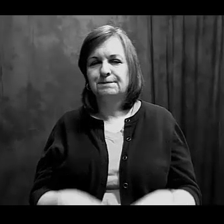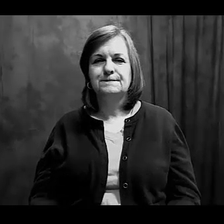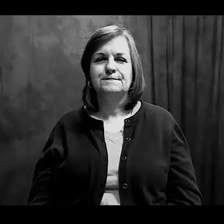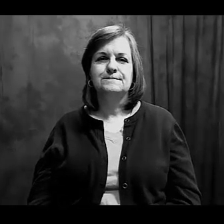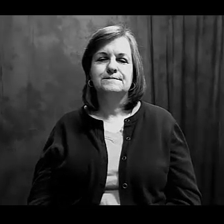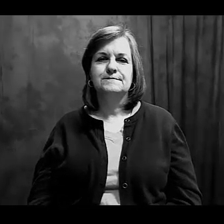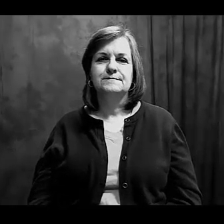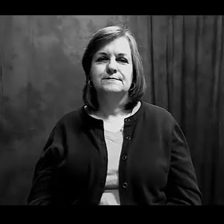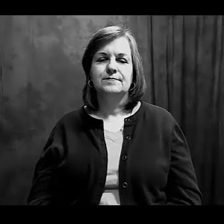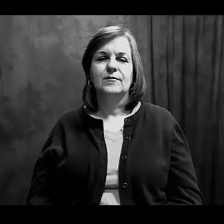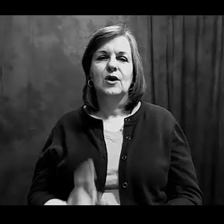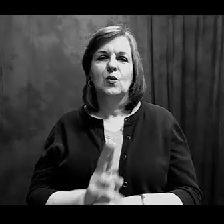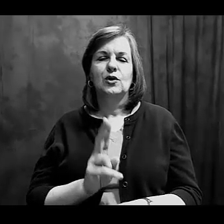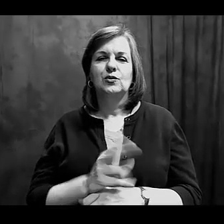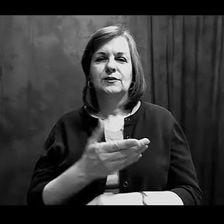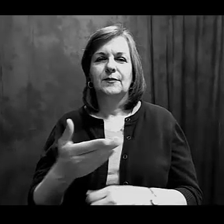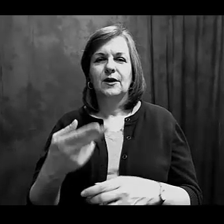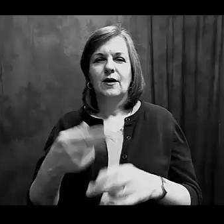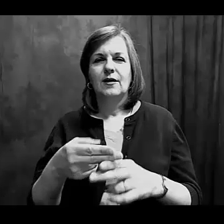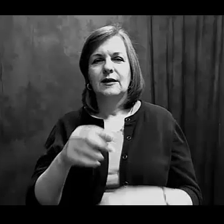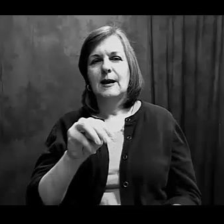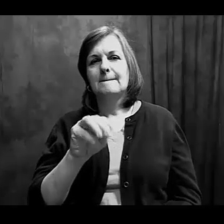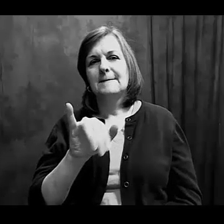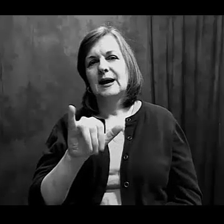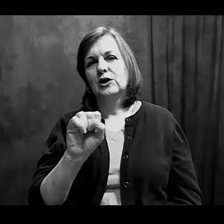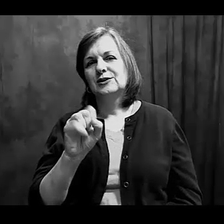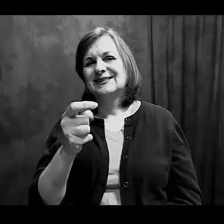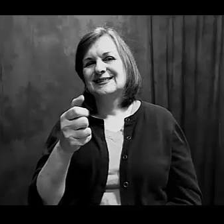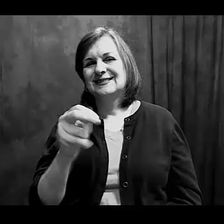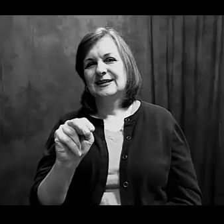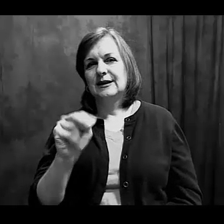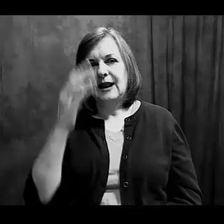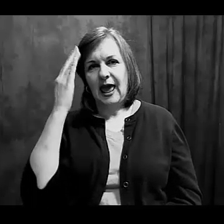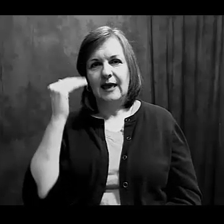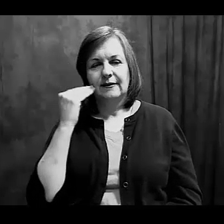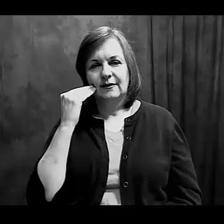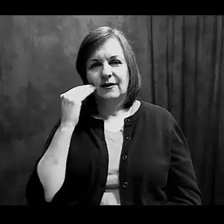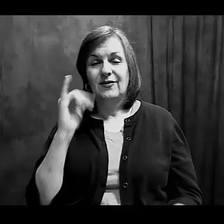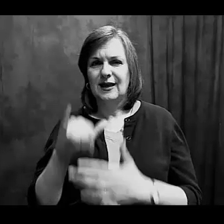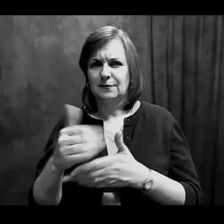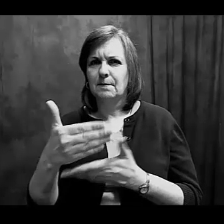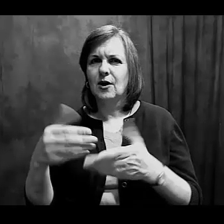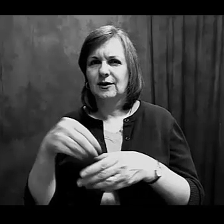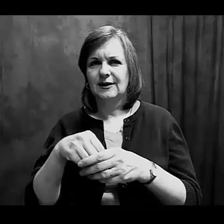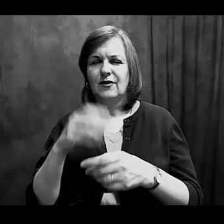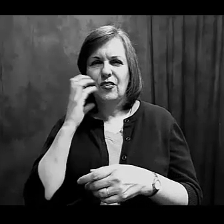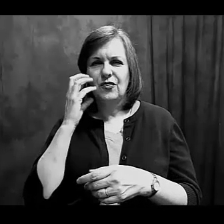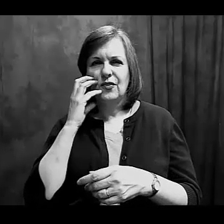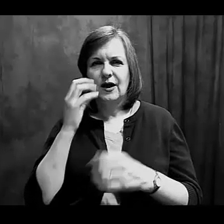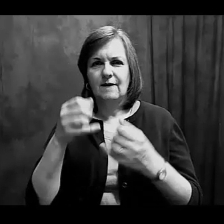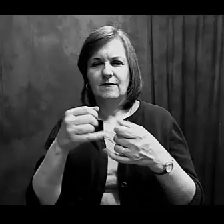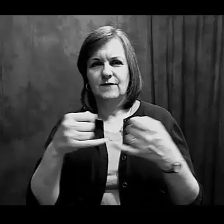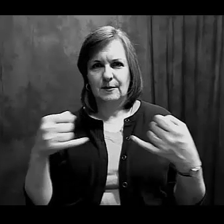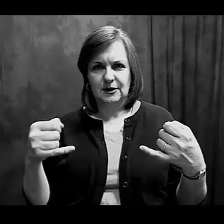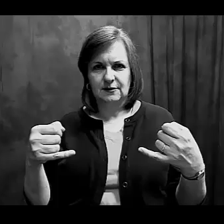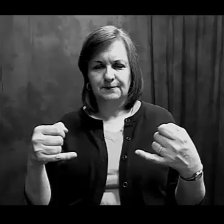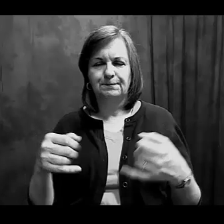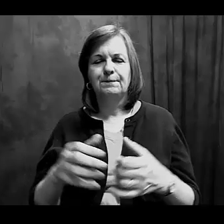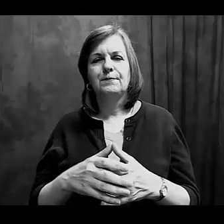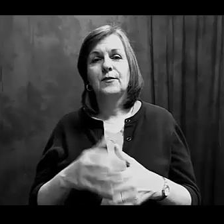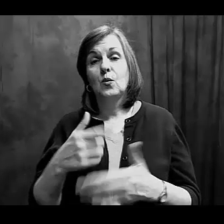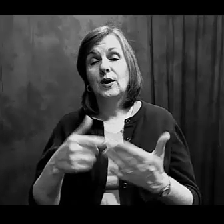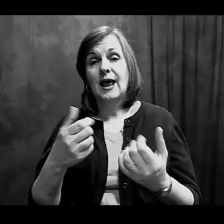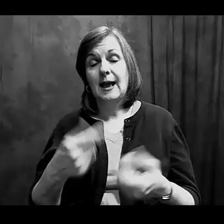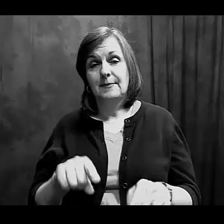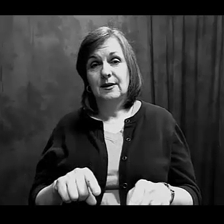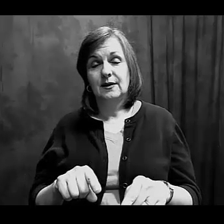do it with something known as a myosin head. So myosin is part of the thick filaments. And what we're going to